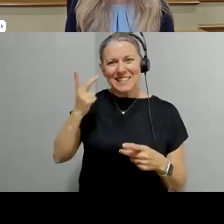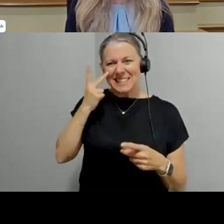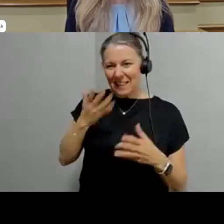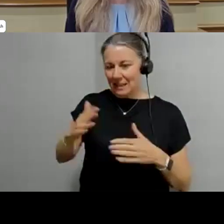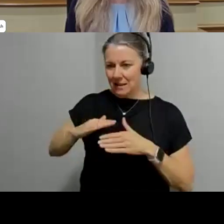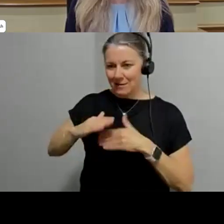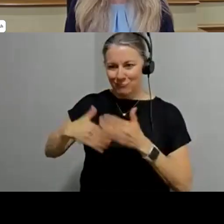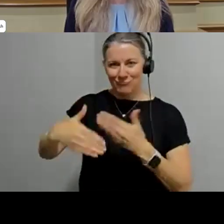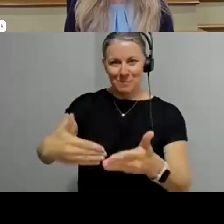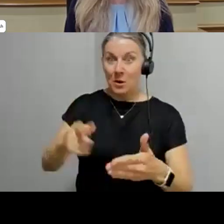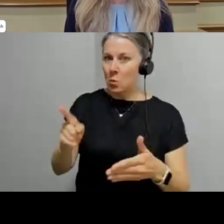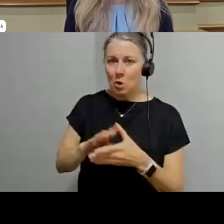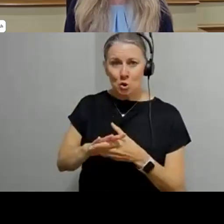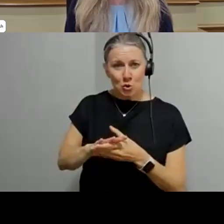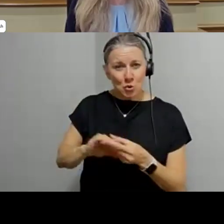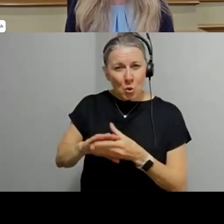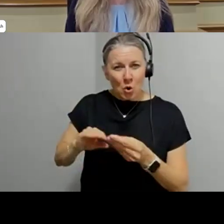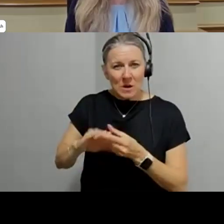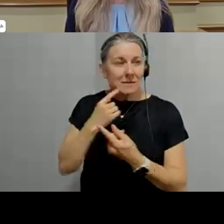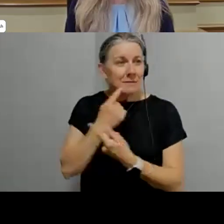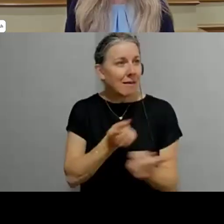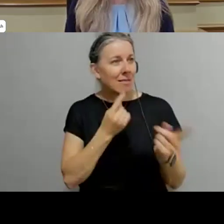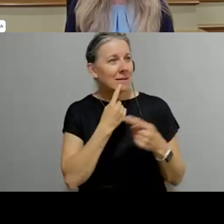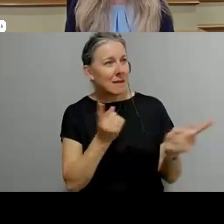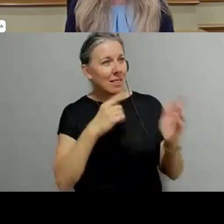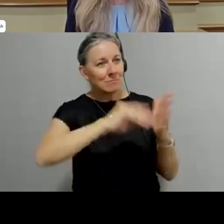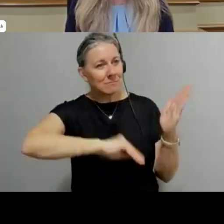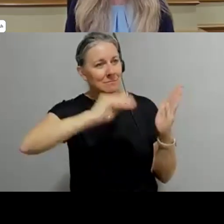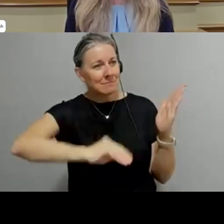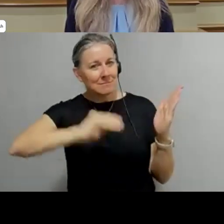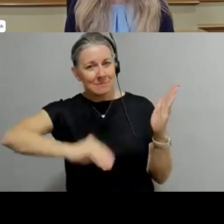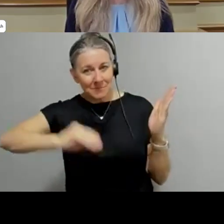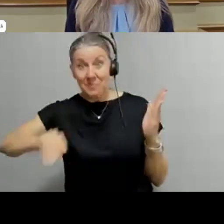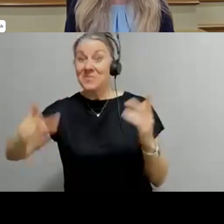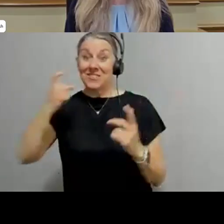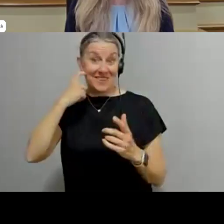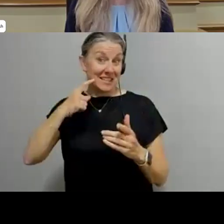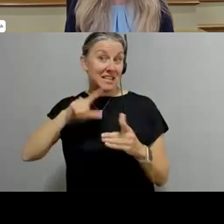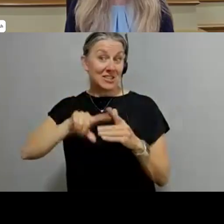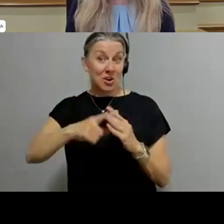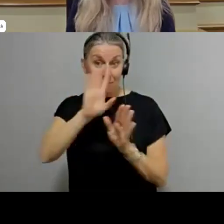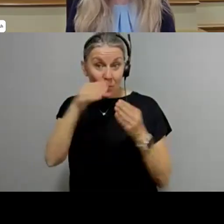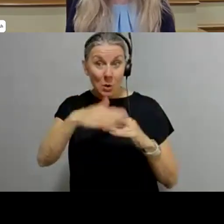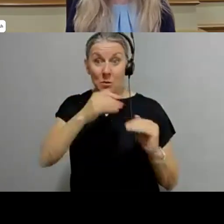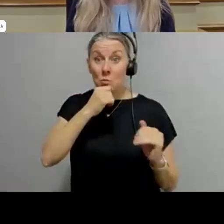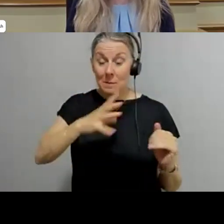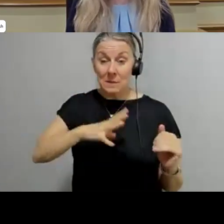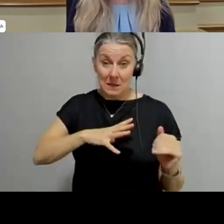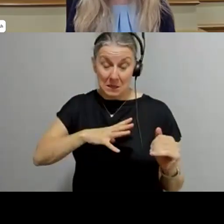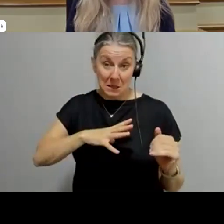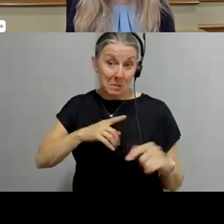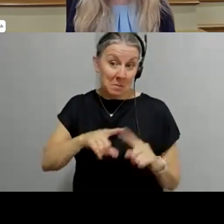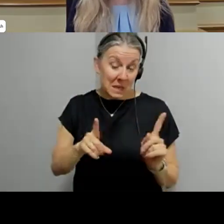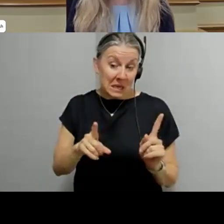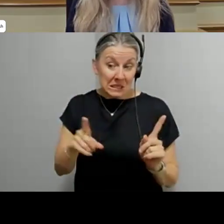telling stories of older persons for a long time. You started talking about women recently. Well, I don't know about you, but I'm pretty sure that we